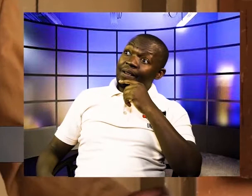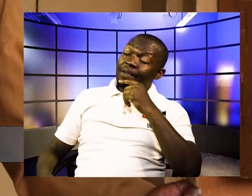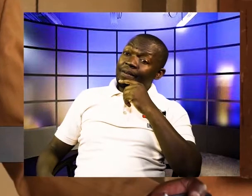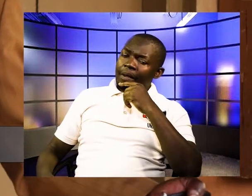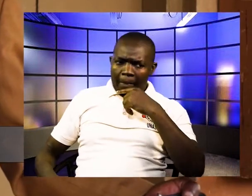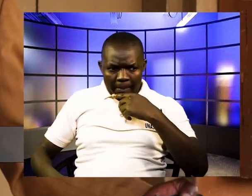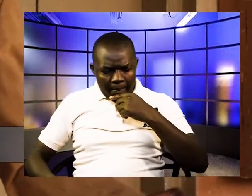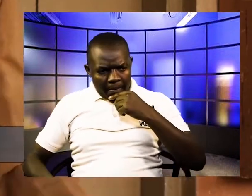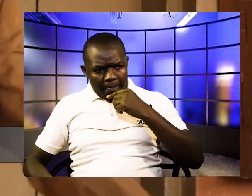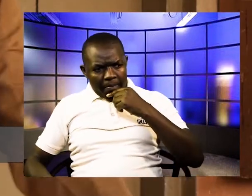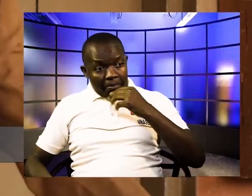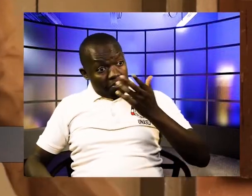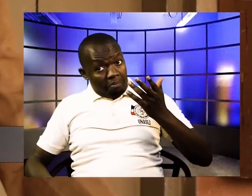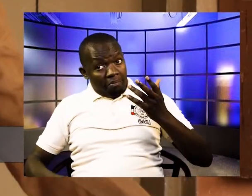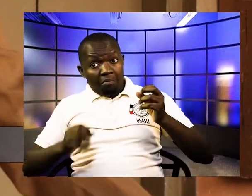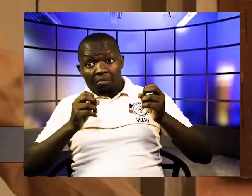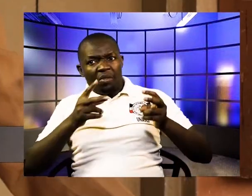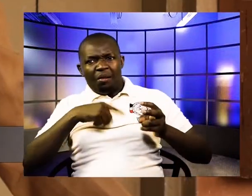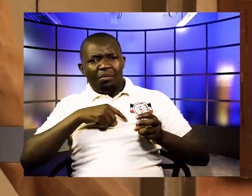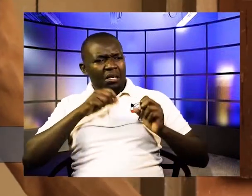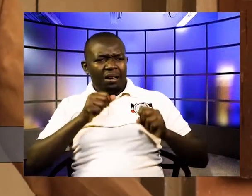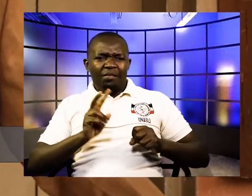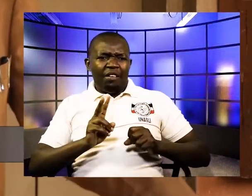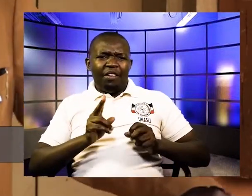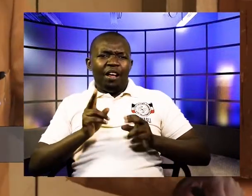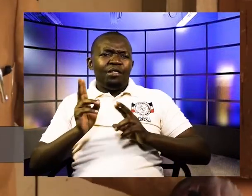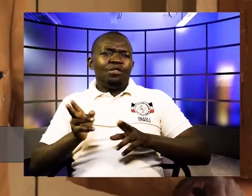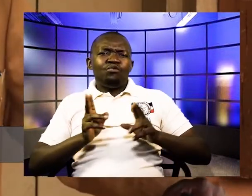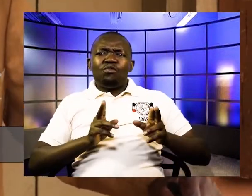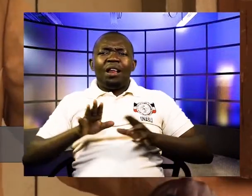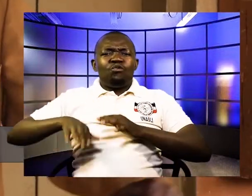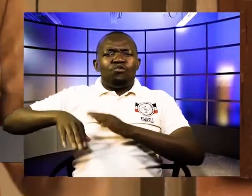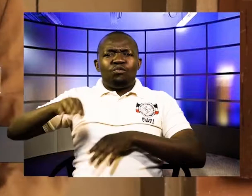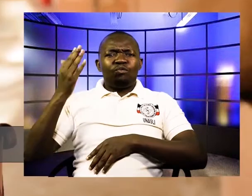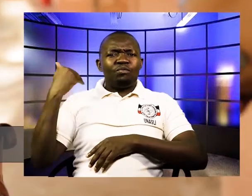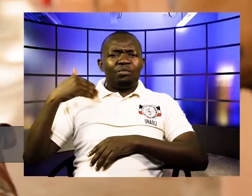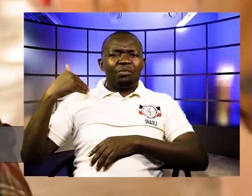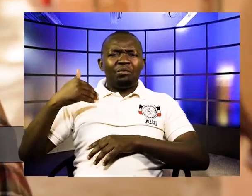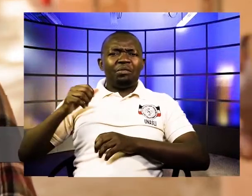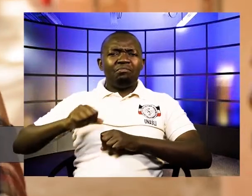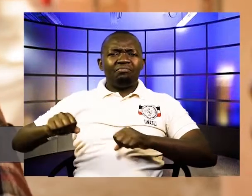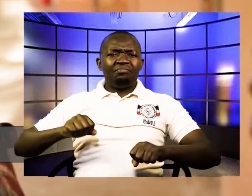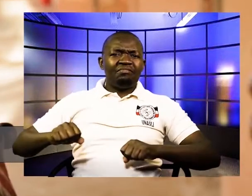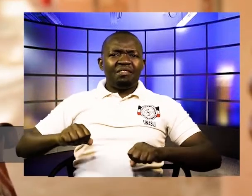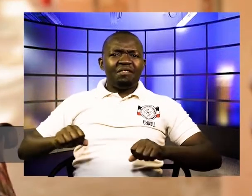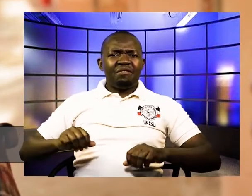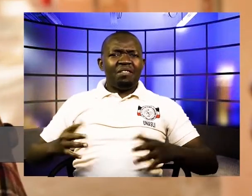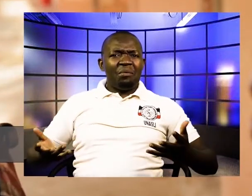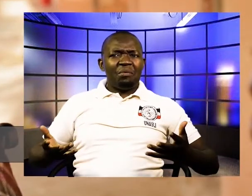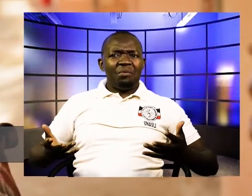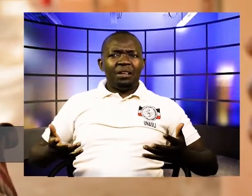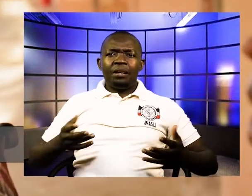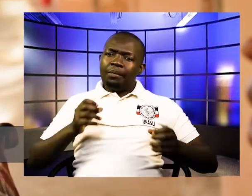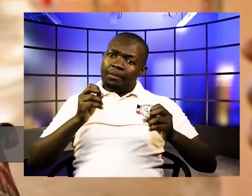naye tukole traditional dance iyo babibye ku mazina kale ka tukitunulire